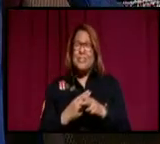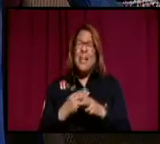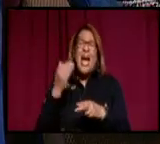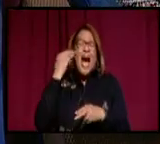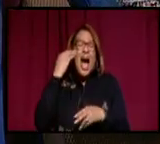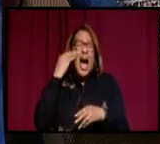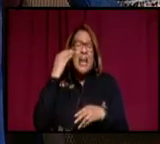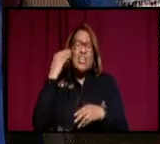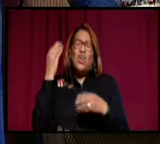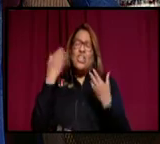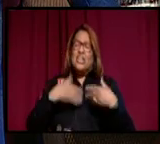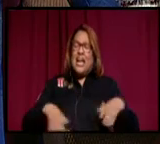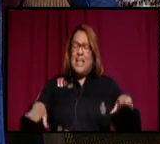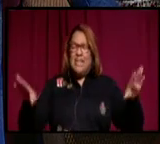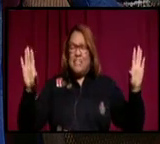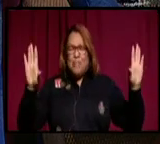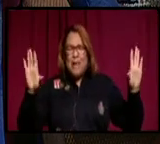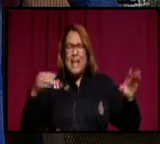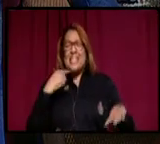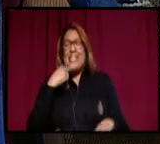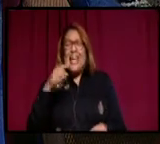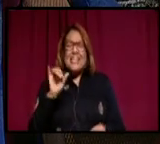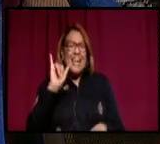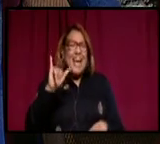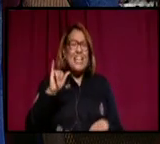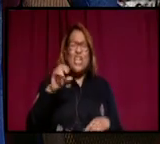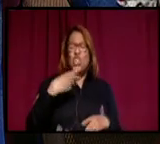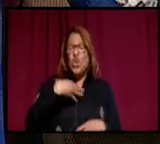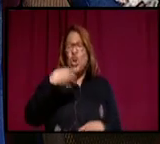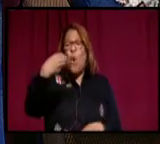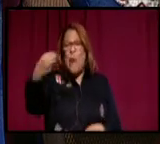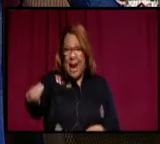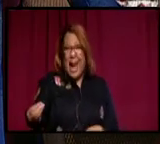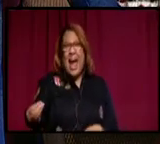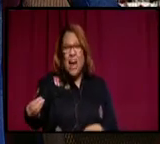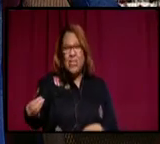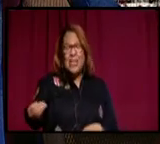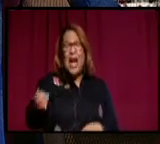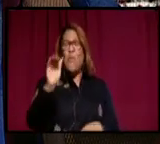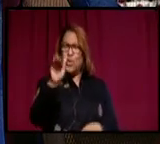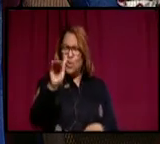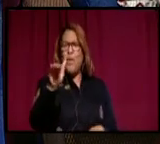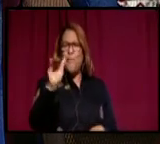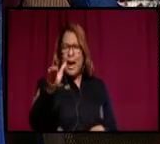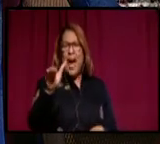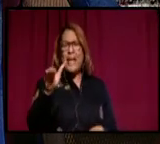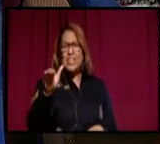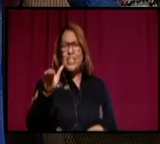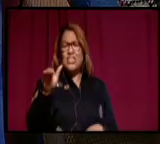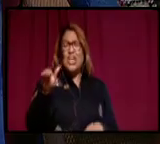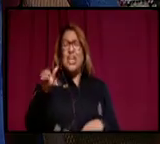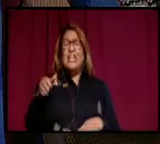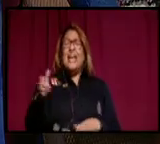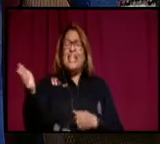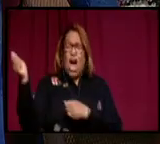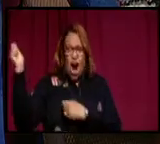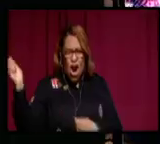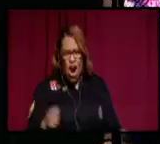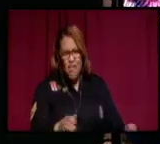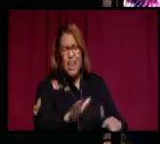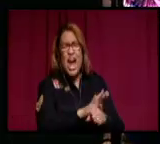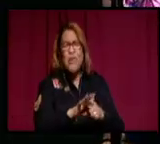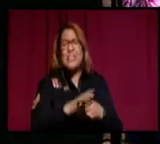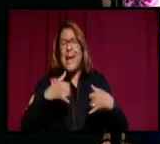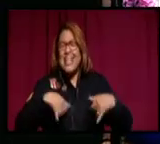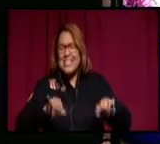they're lifting bands and they're saying that you can go back out. And I want to be reminded that the golf courses are still closed